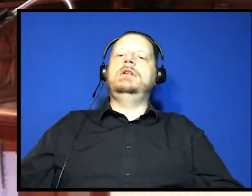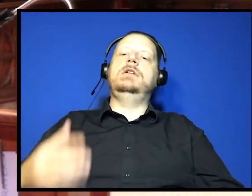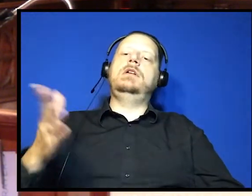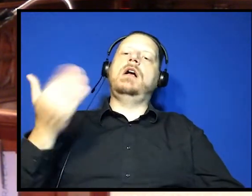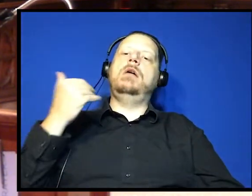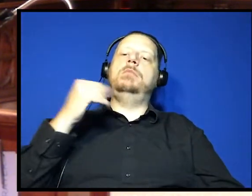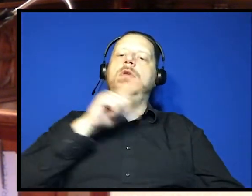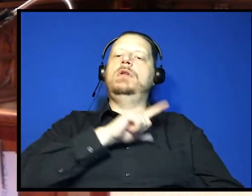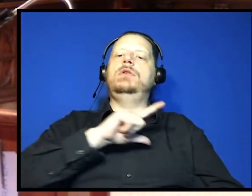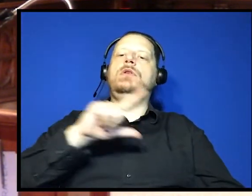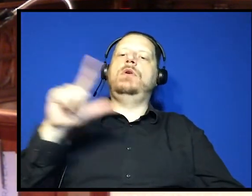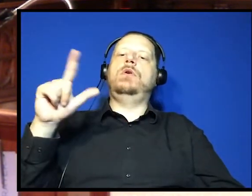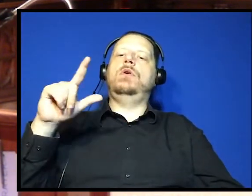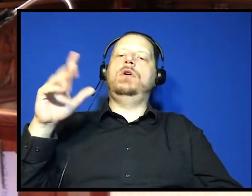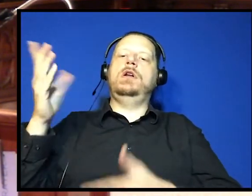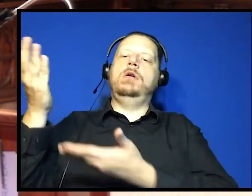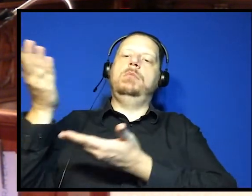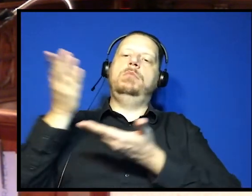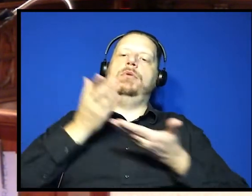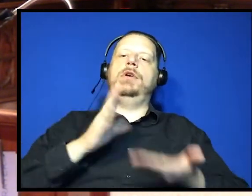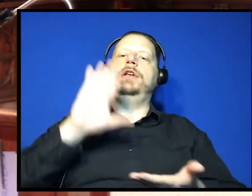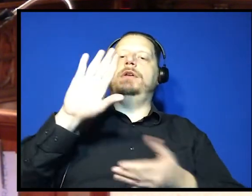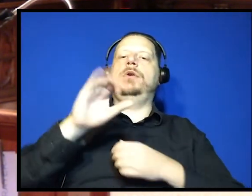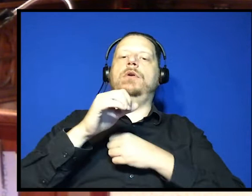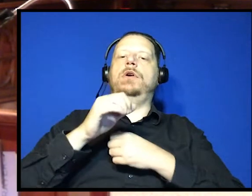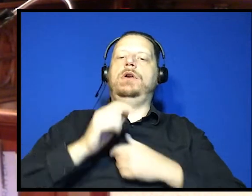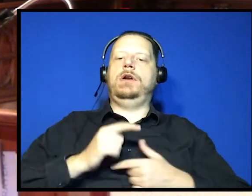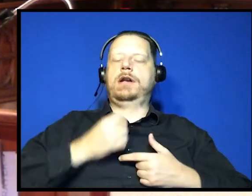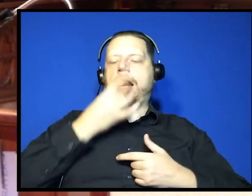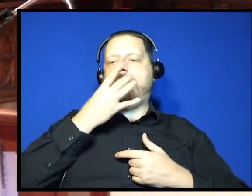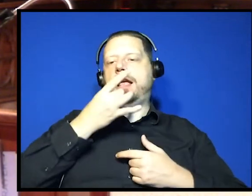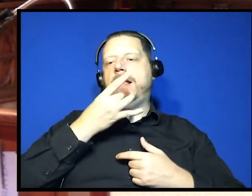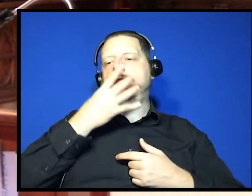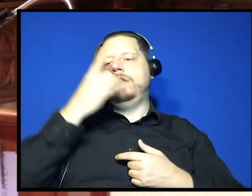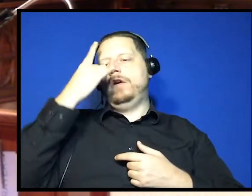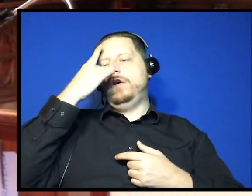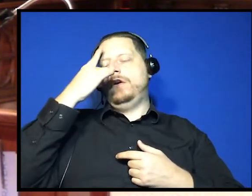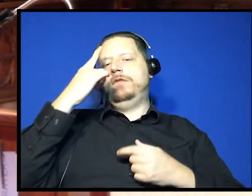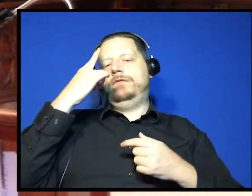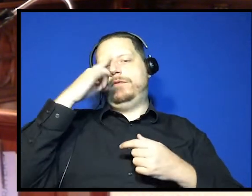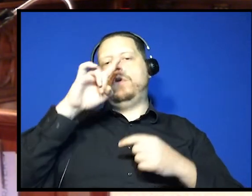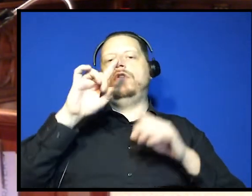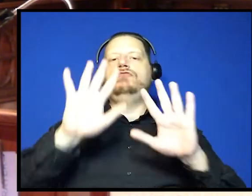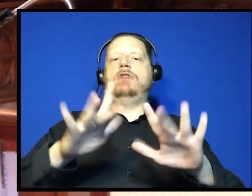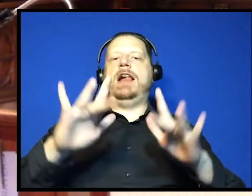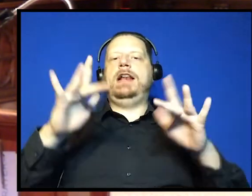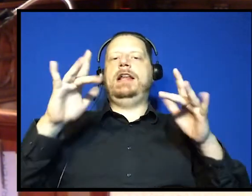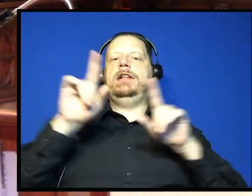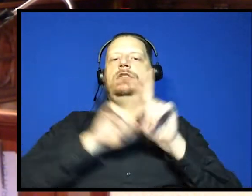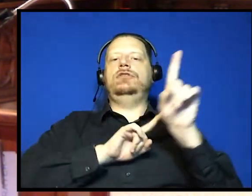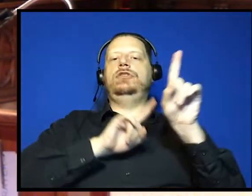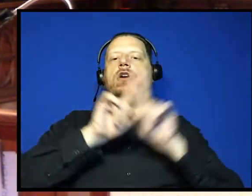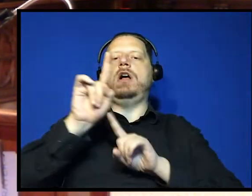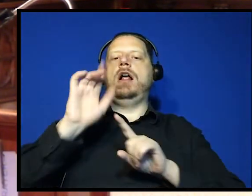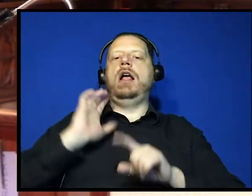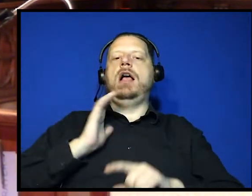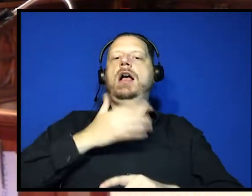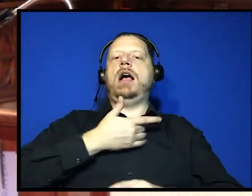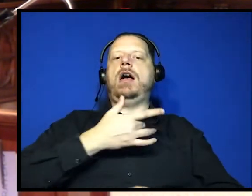Come, O Lord, and bring your light, O radiant star, our